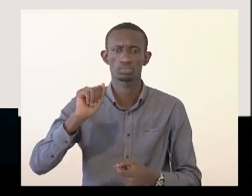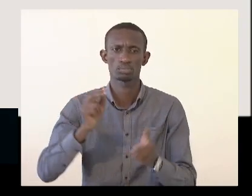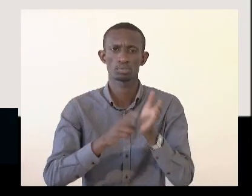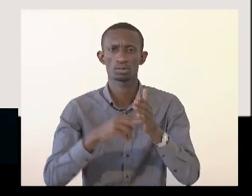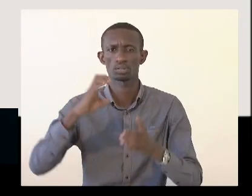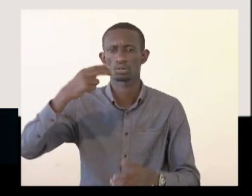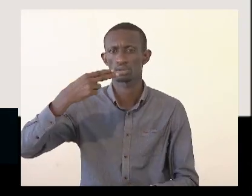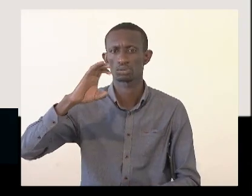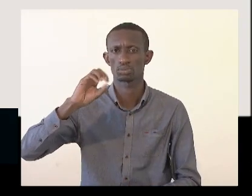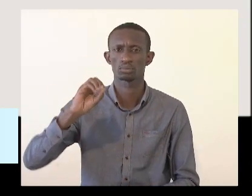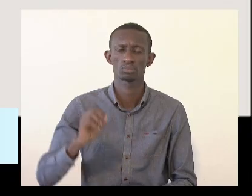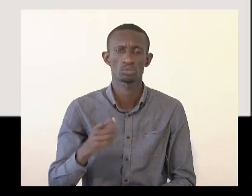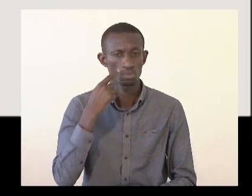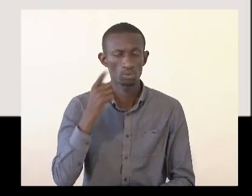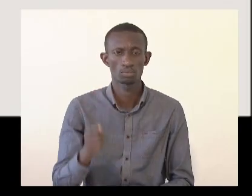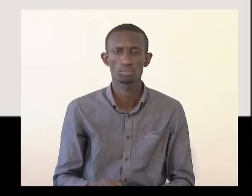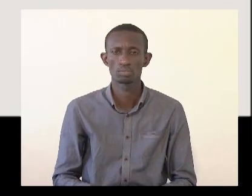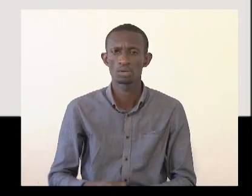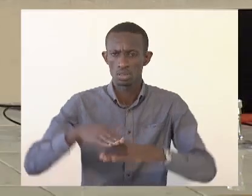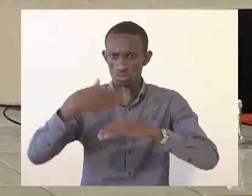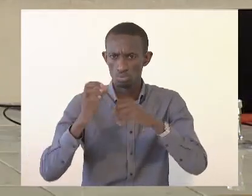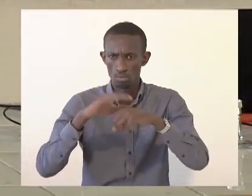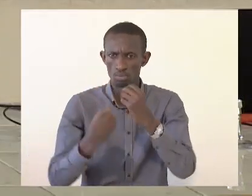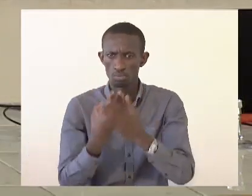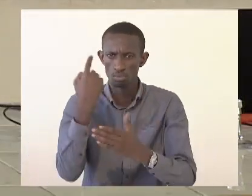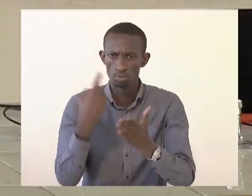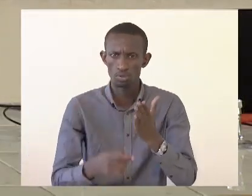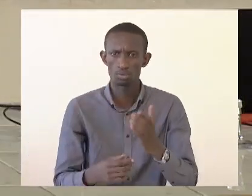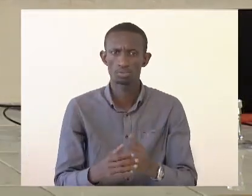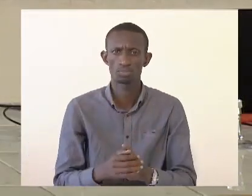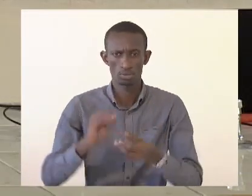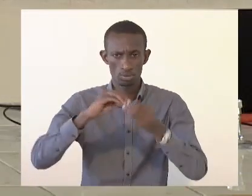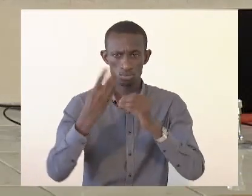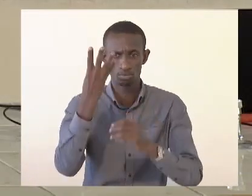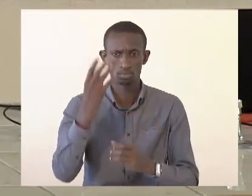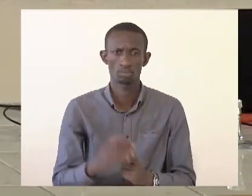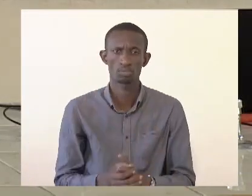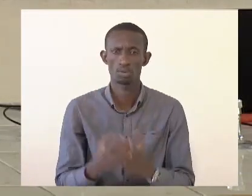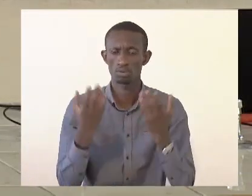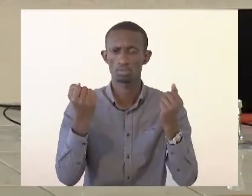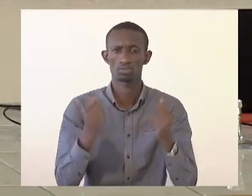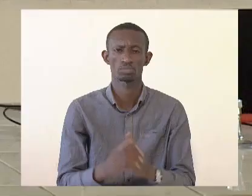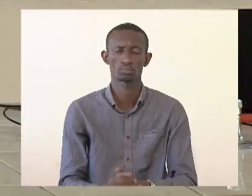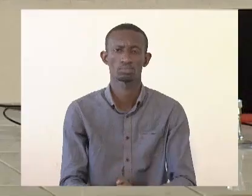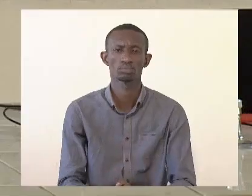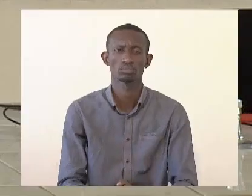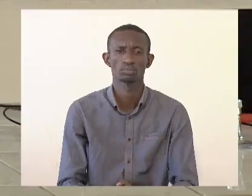carbonate. As you can see, what will be the product? Number 4, we have